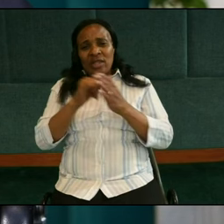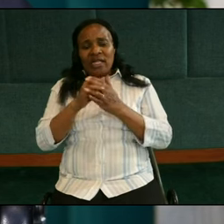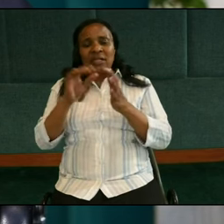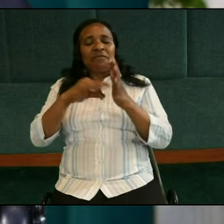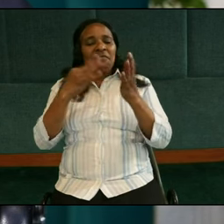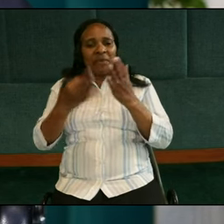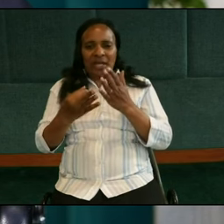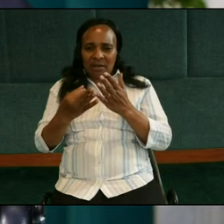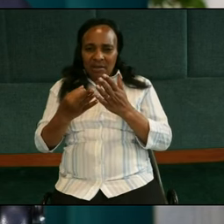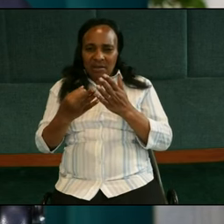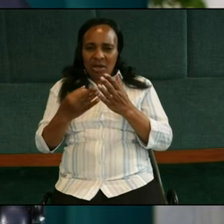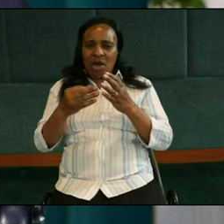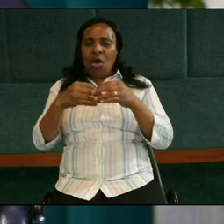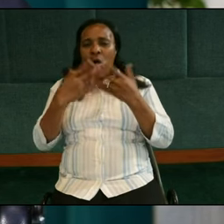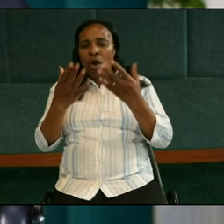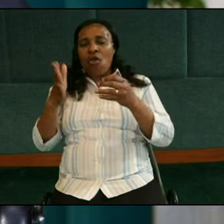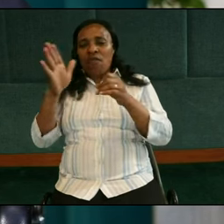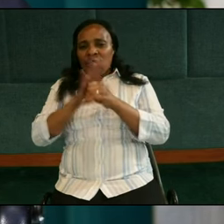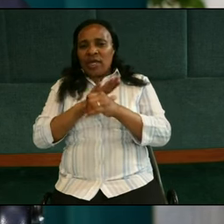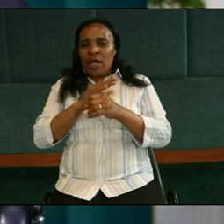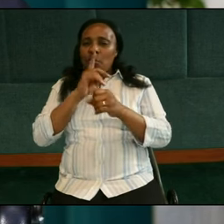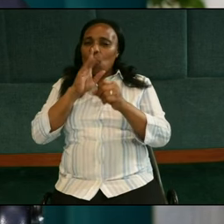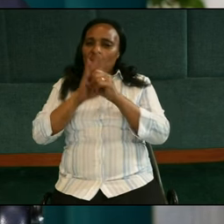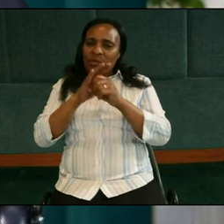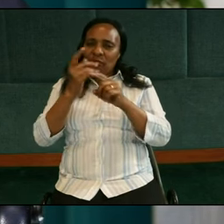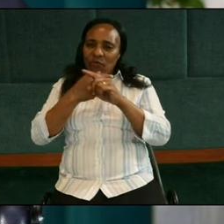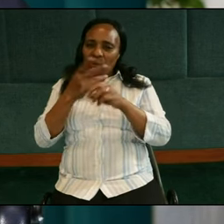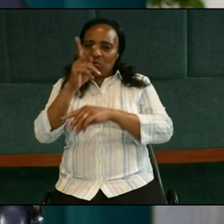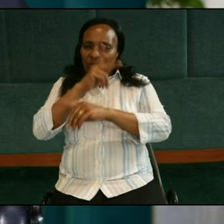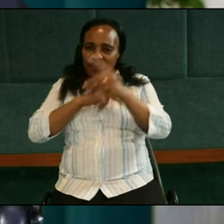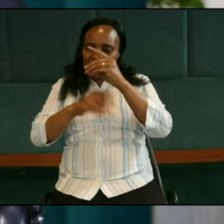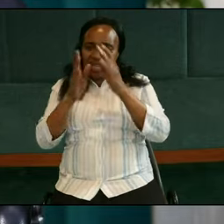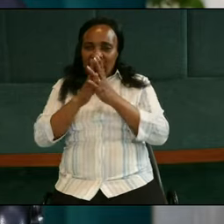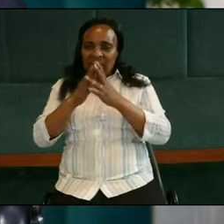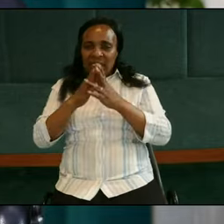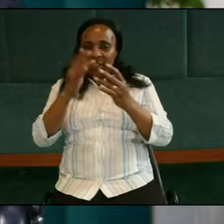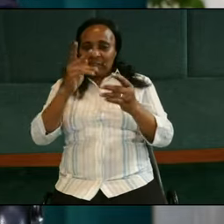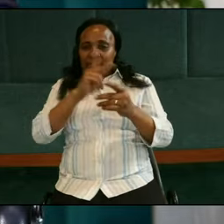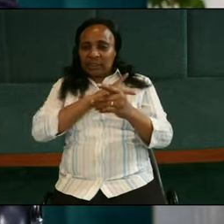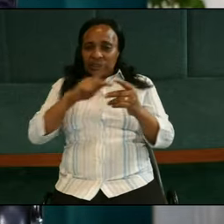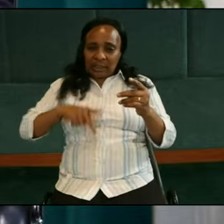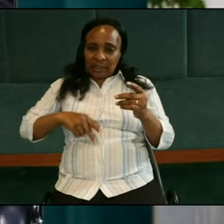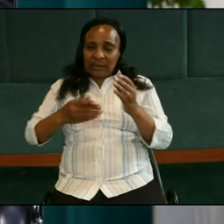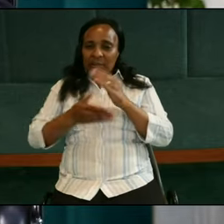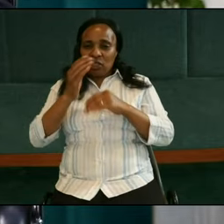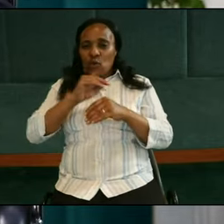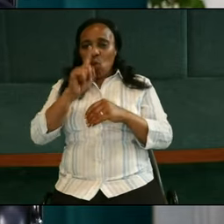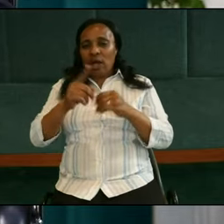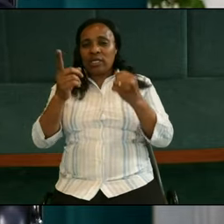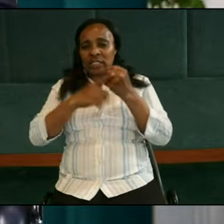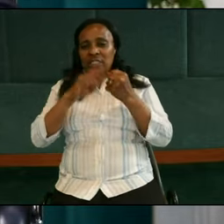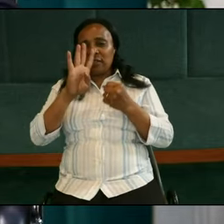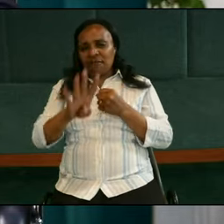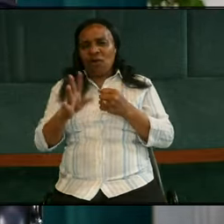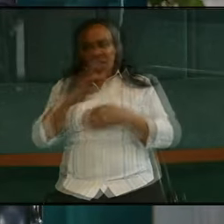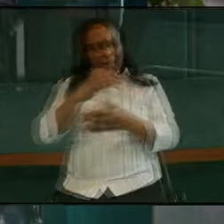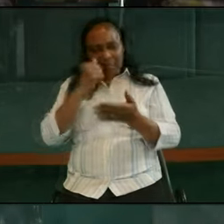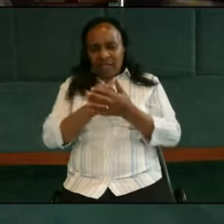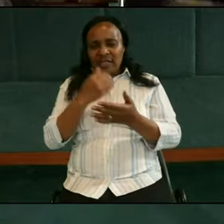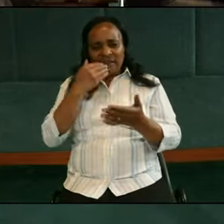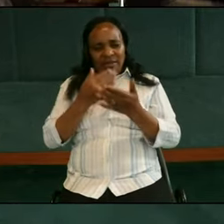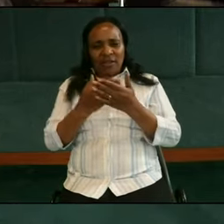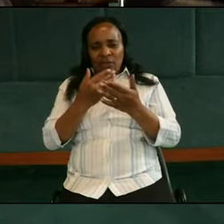fail of fulfilling his promise. That's from Prophets and Kings, page 164. Amen. Amen. Thank you for